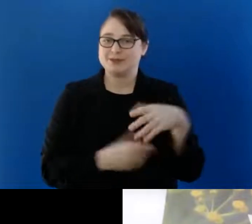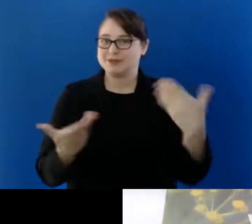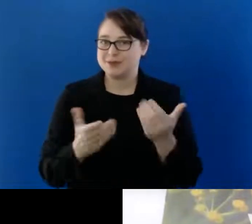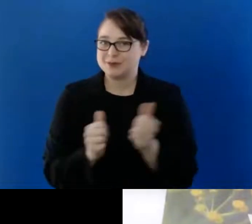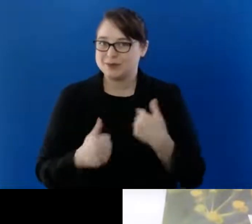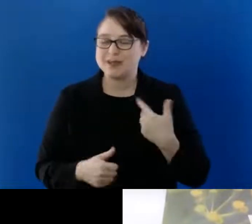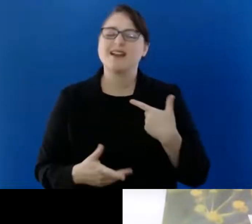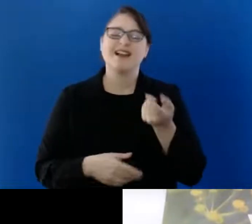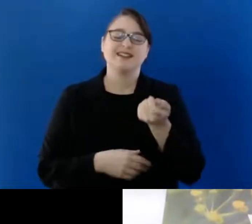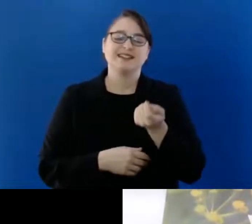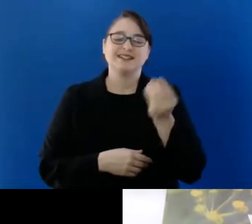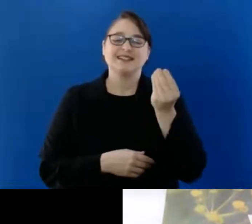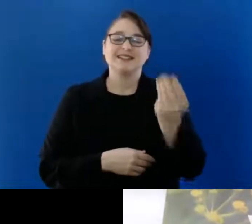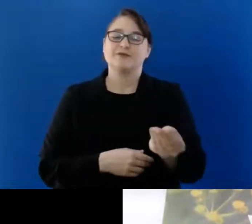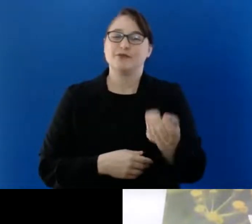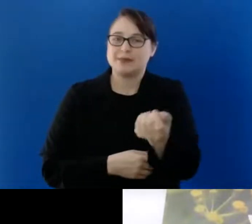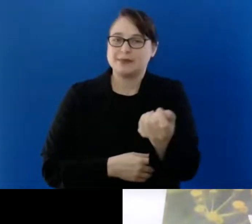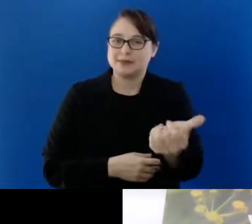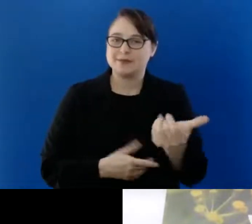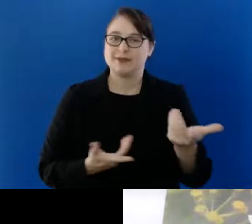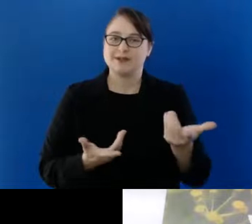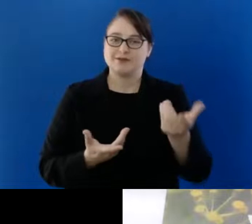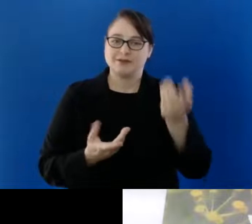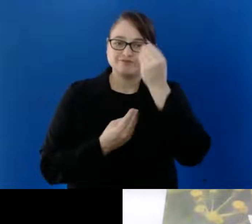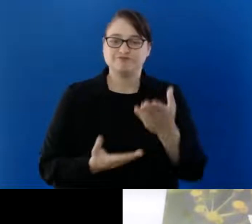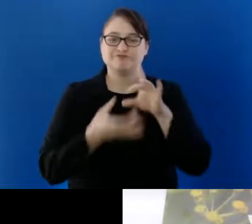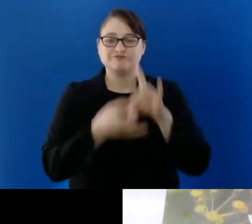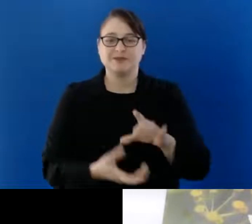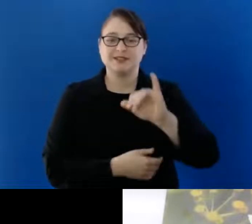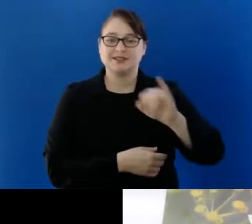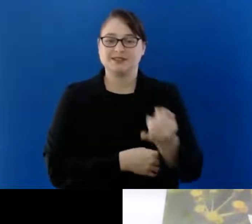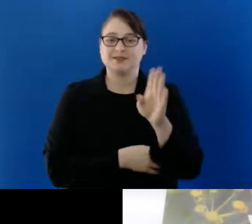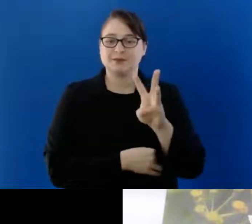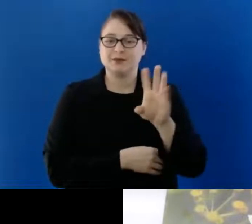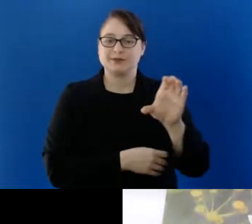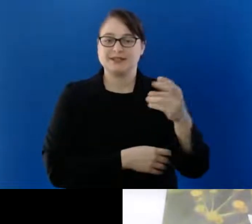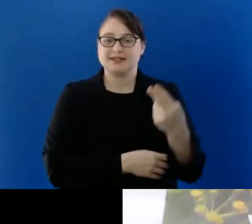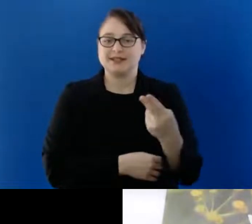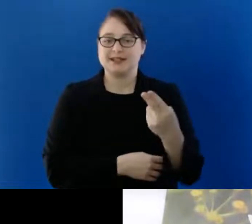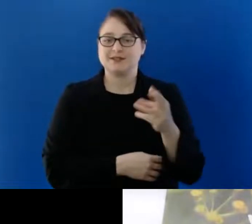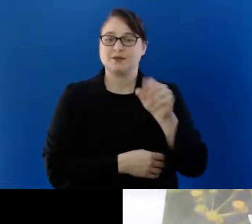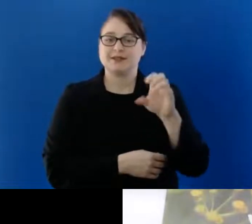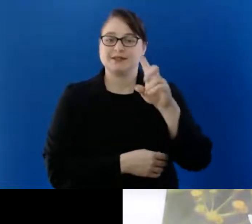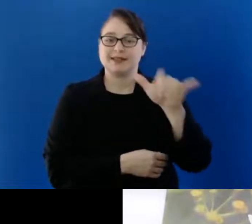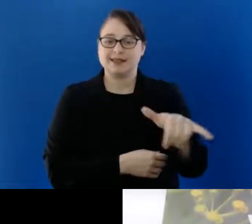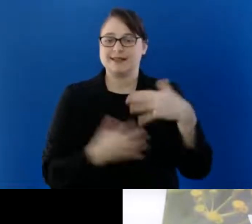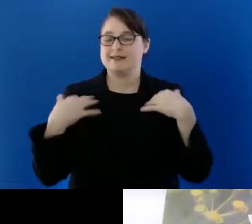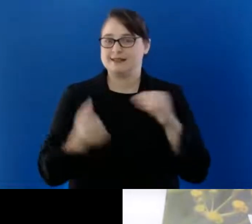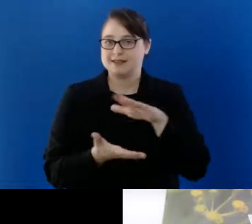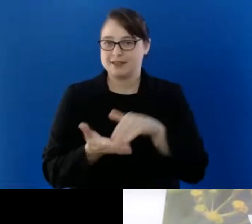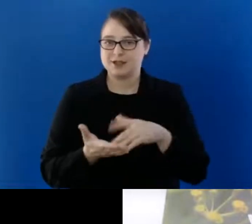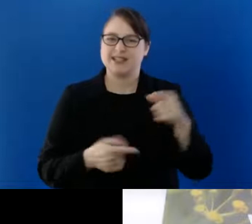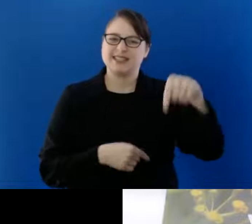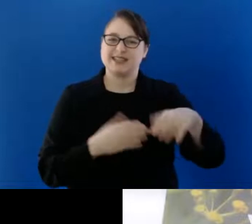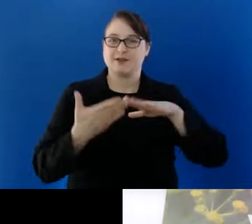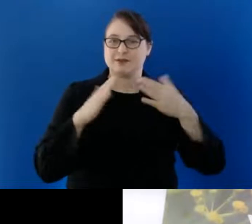about JWCH Wesley Health Centers. We're here in our main clinic, Center for Community Health, which is in the downtown Skid Row